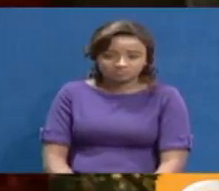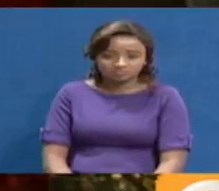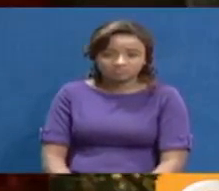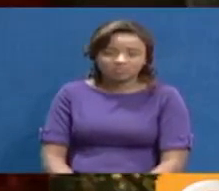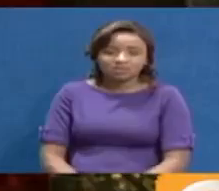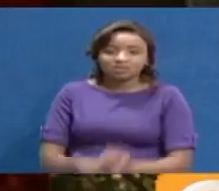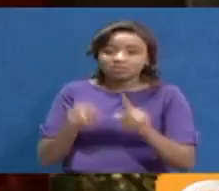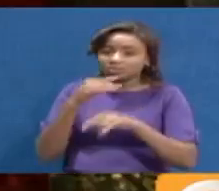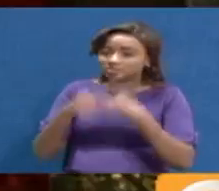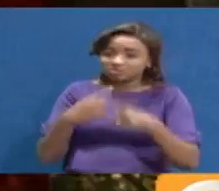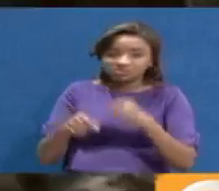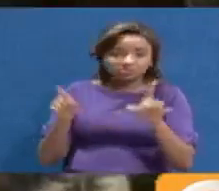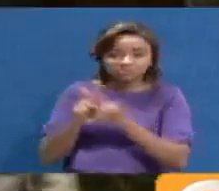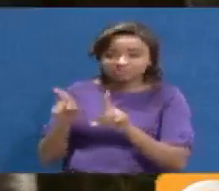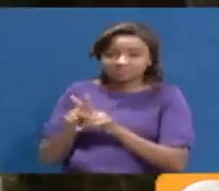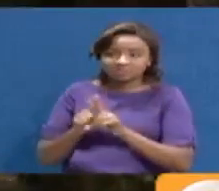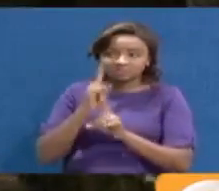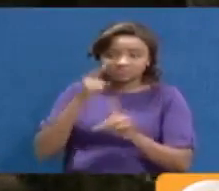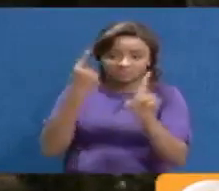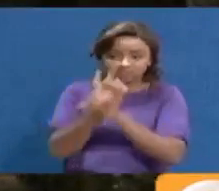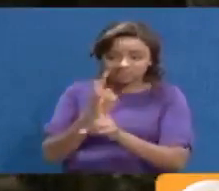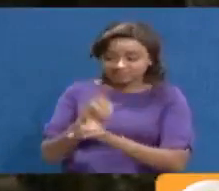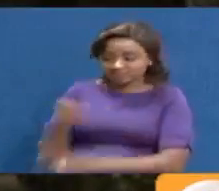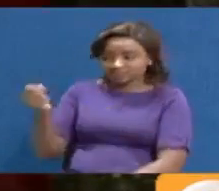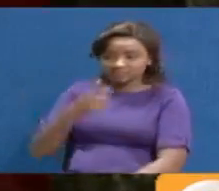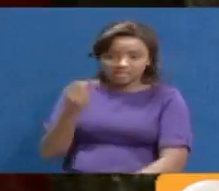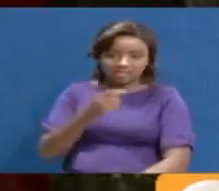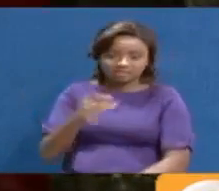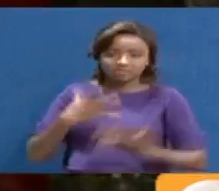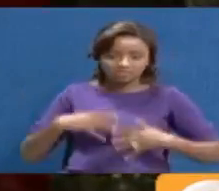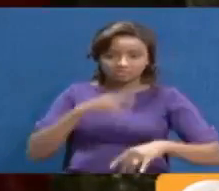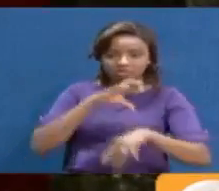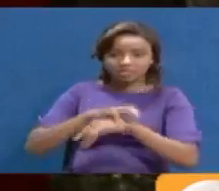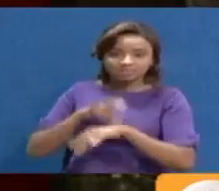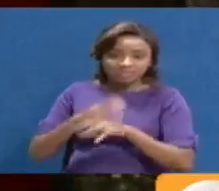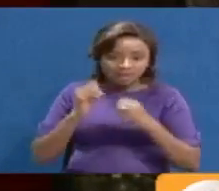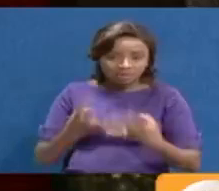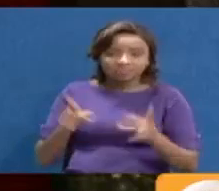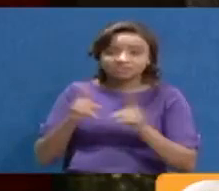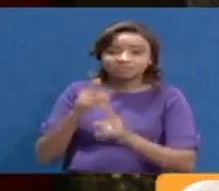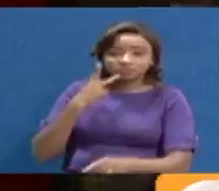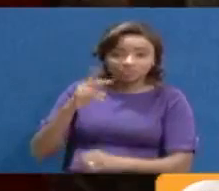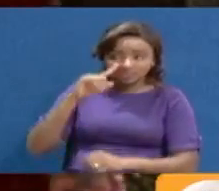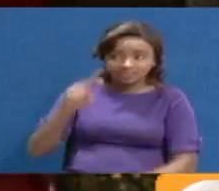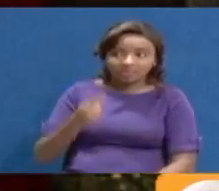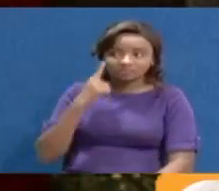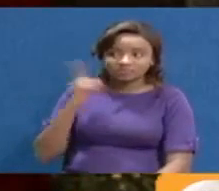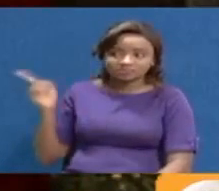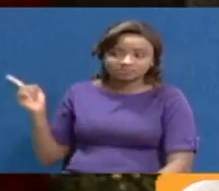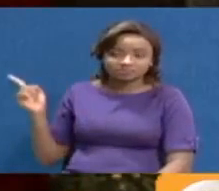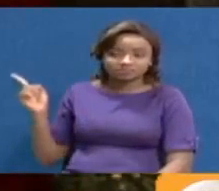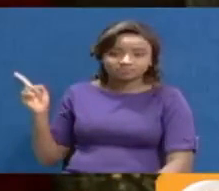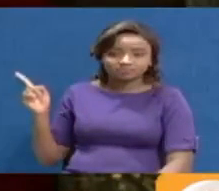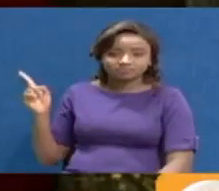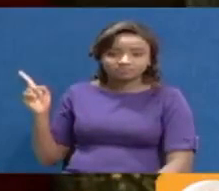5,979. And it goes on as you take a look at the various salary bands, including those who are earning 200,000 shillings will now have an